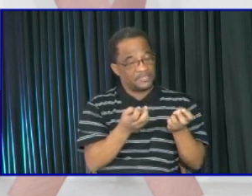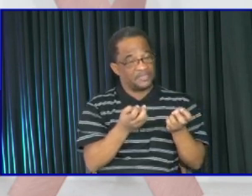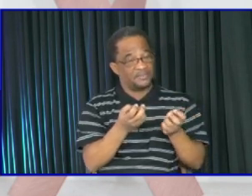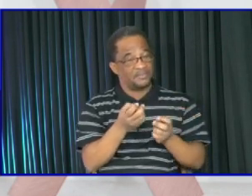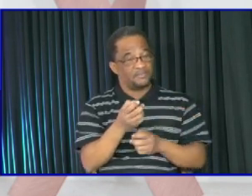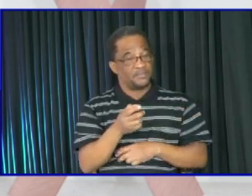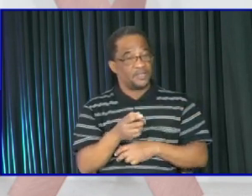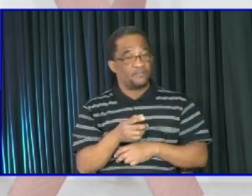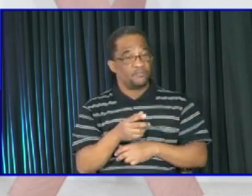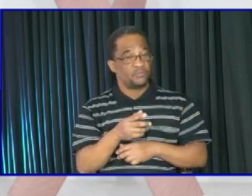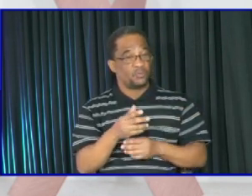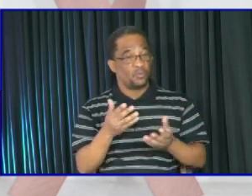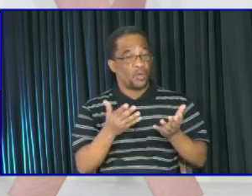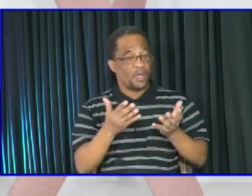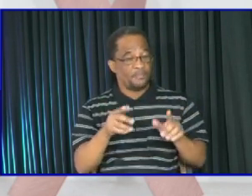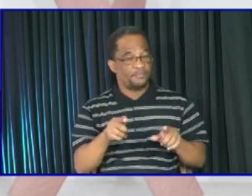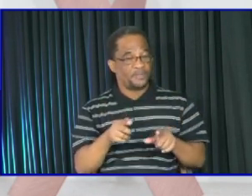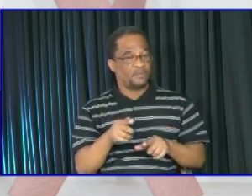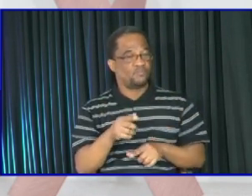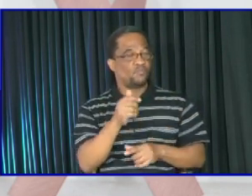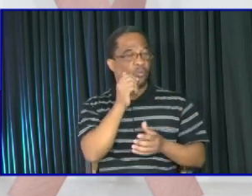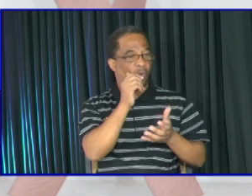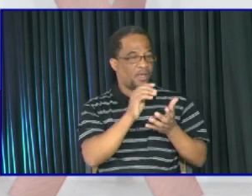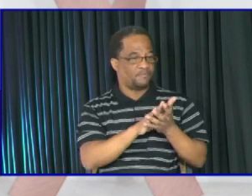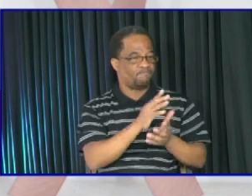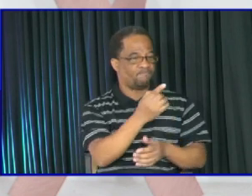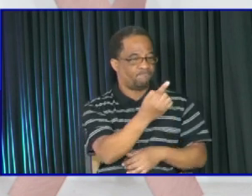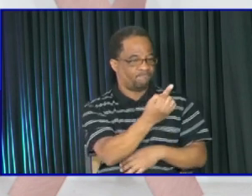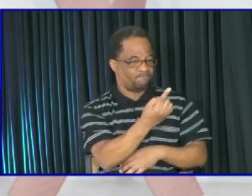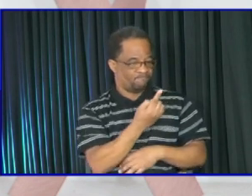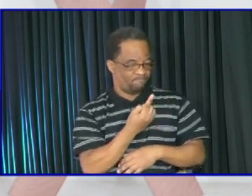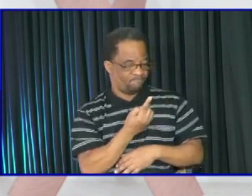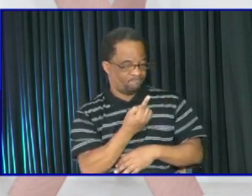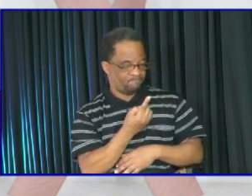his wife would have come to him